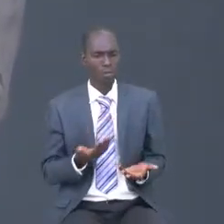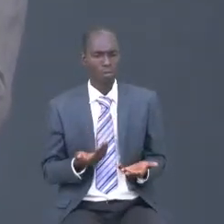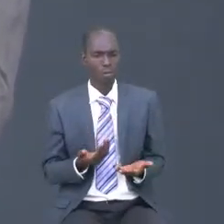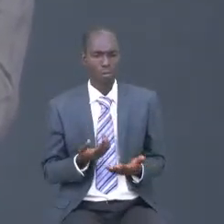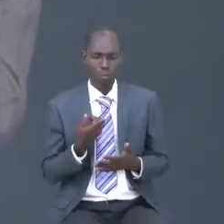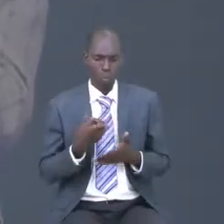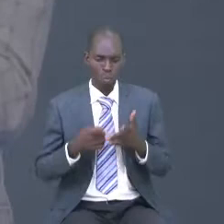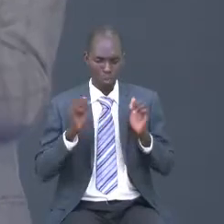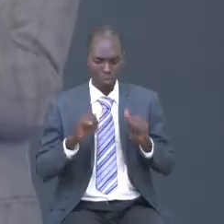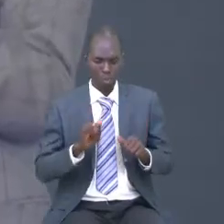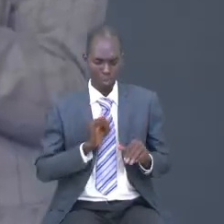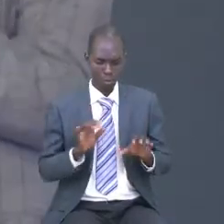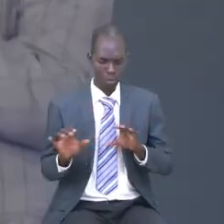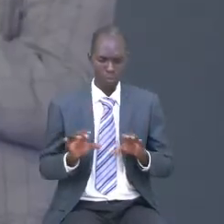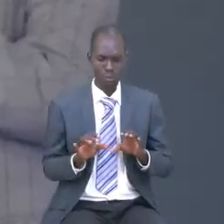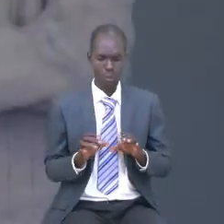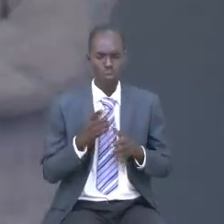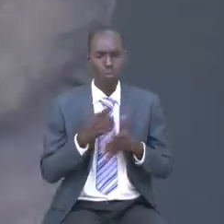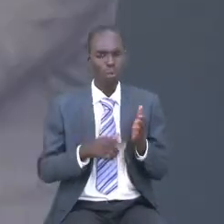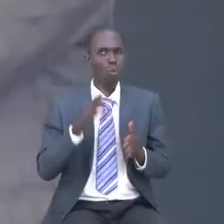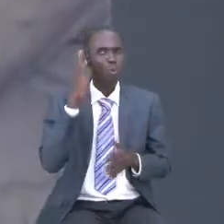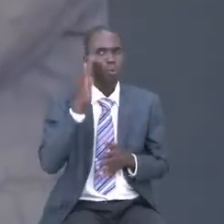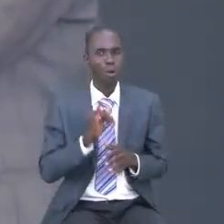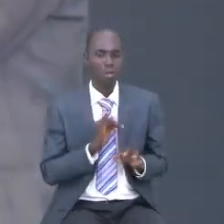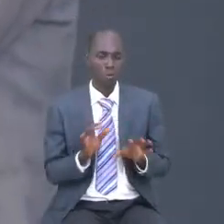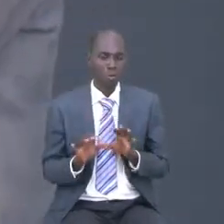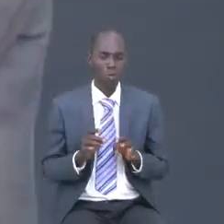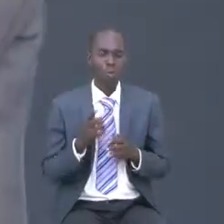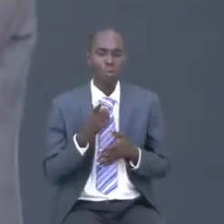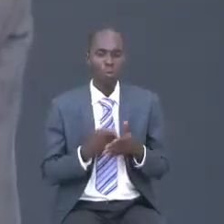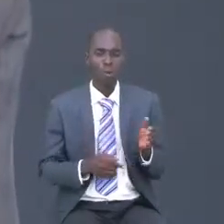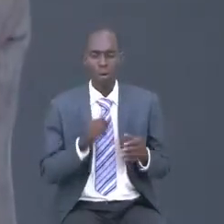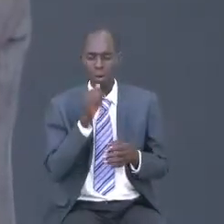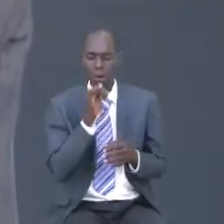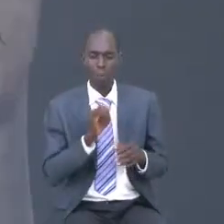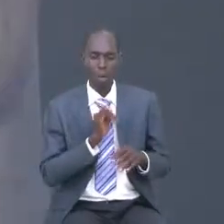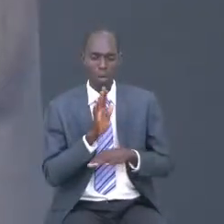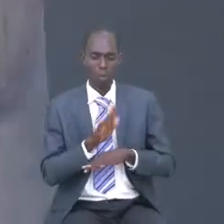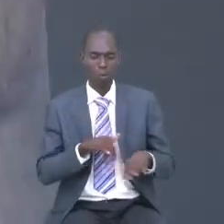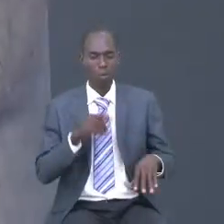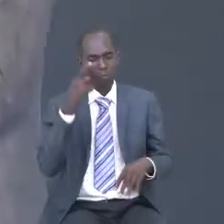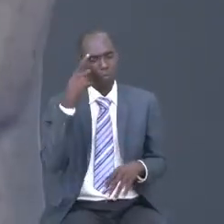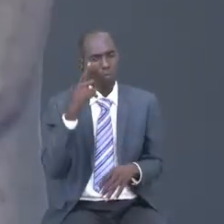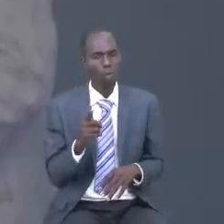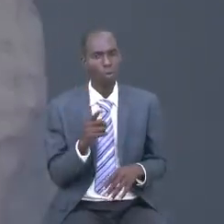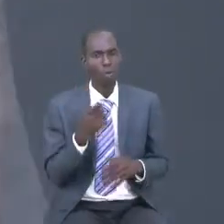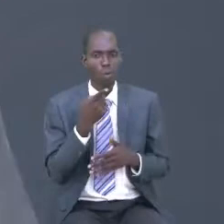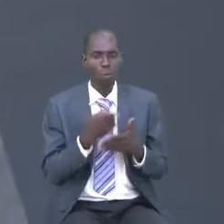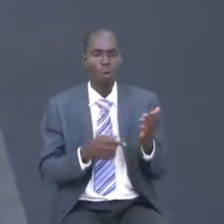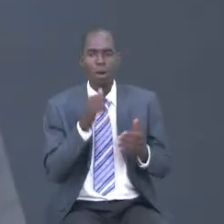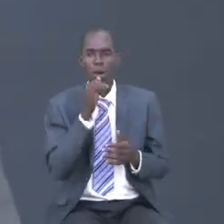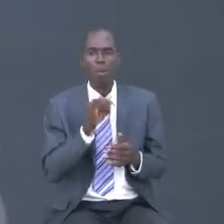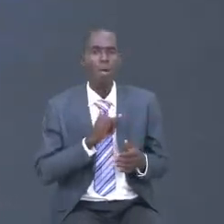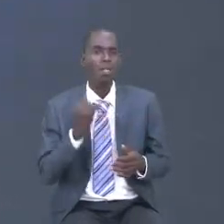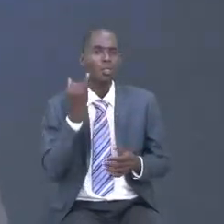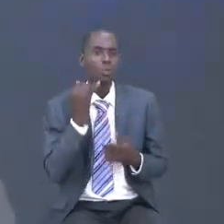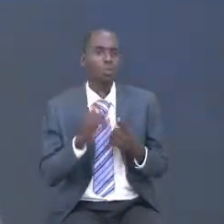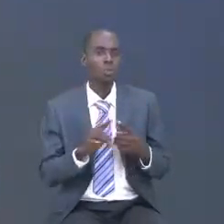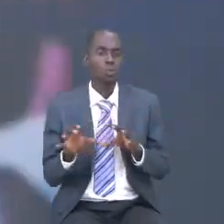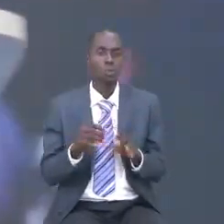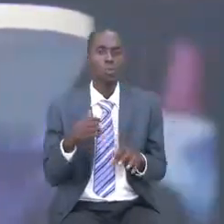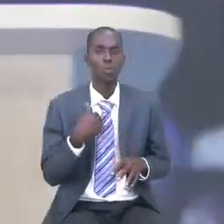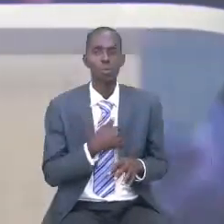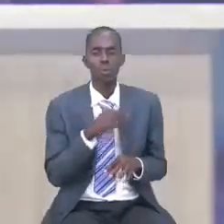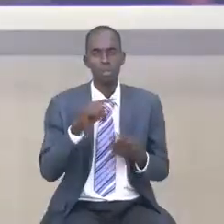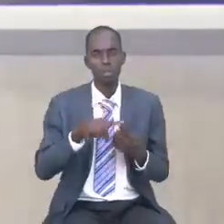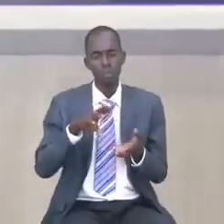do? What will I do? What am I caught out for? What am I supposed to do? We need to learn